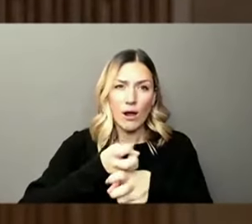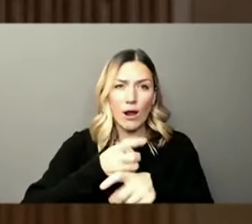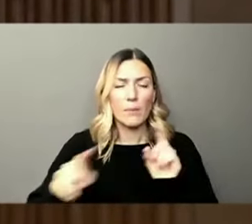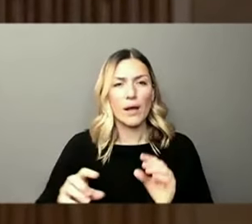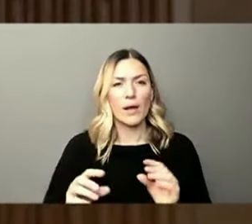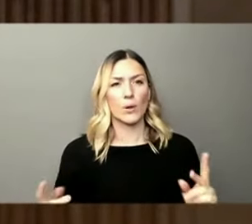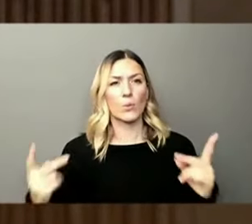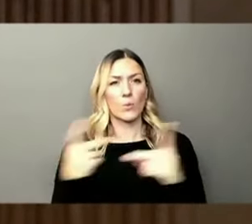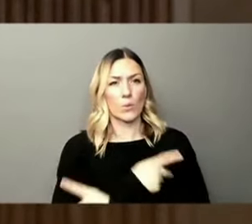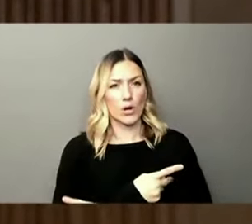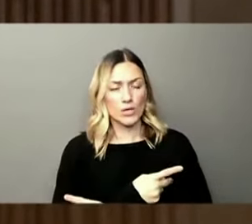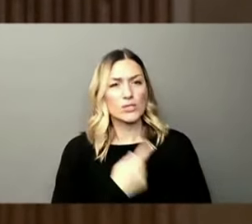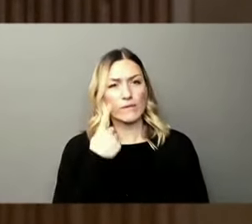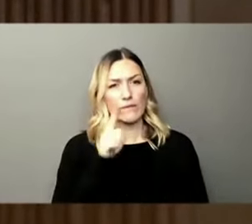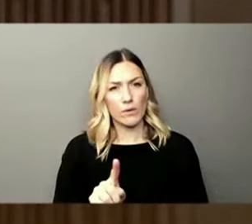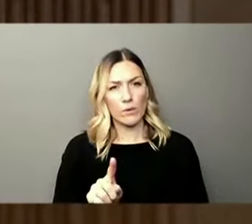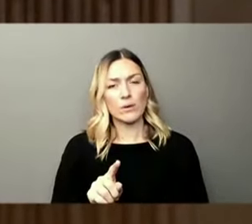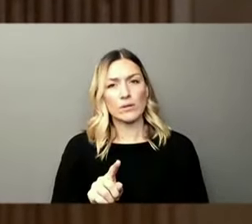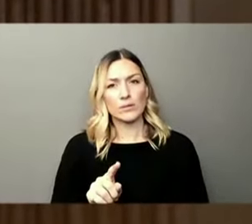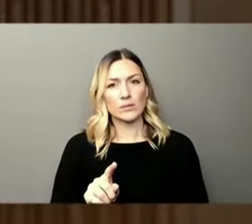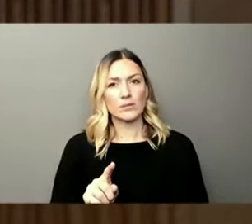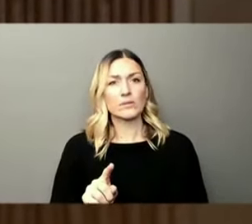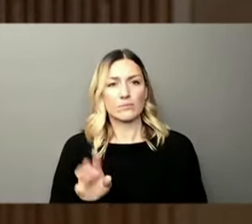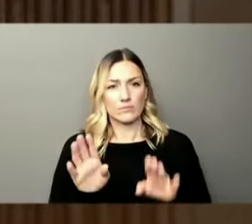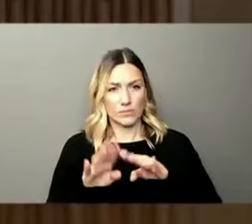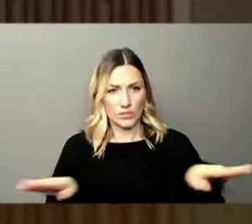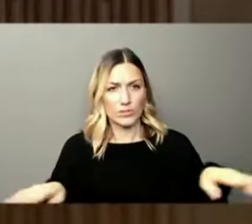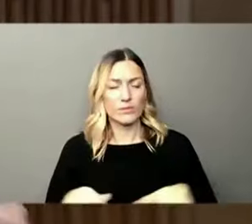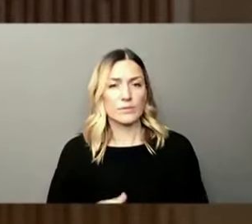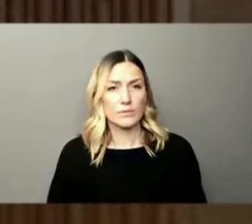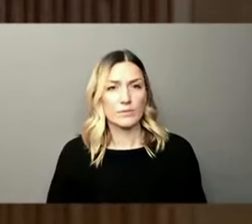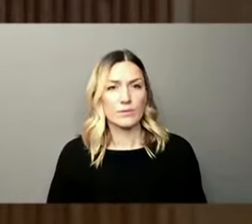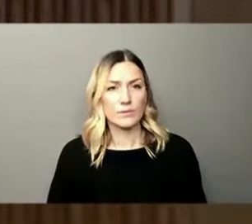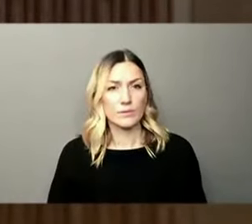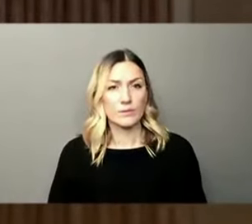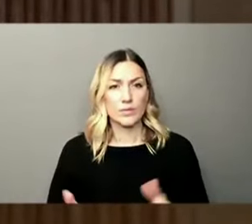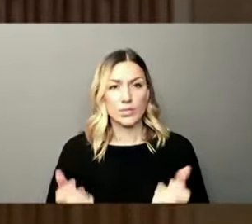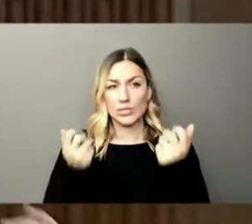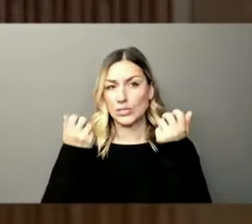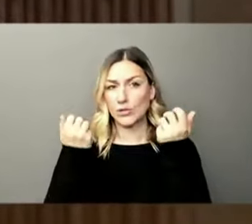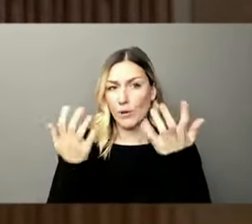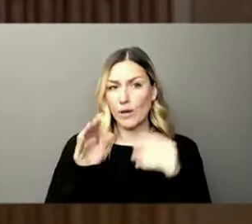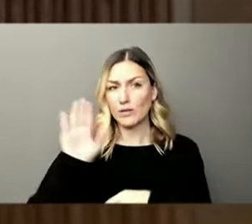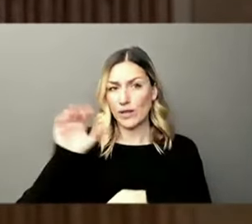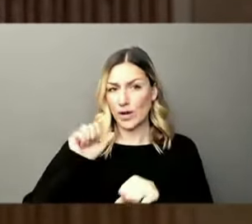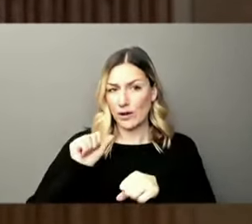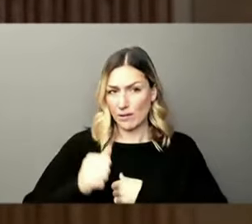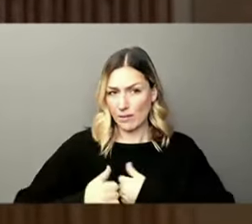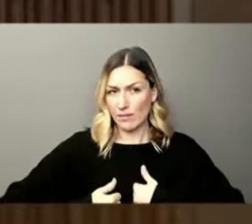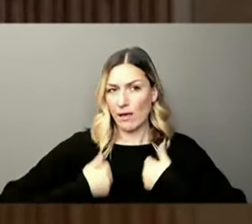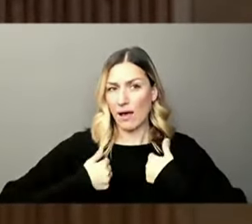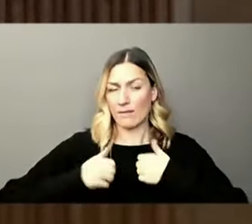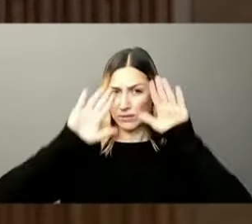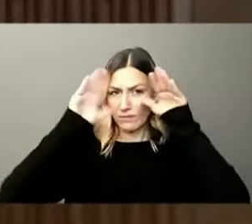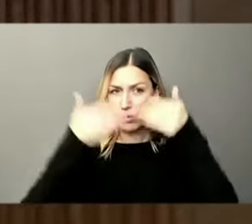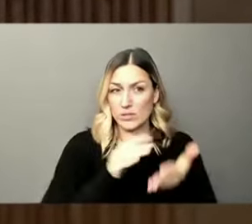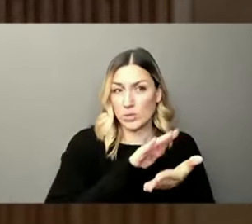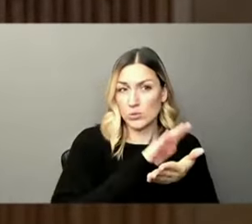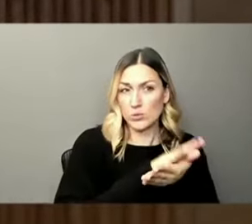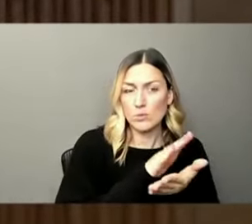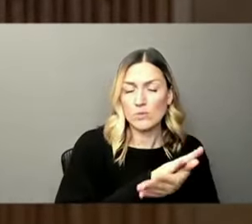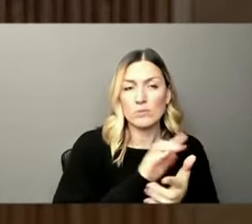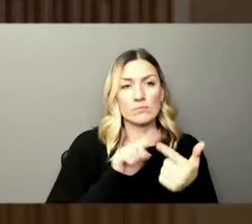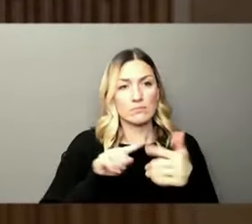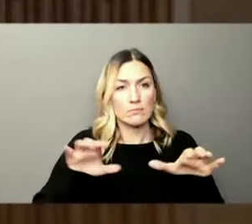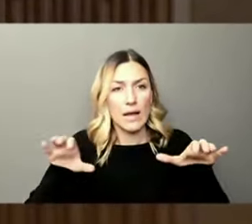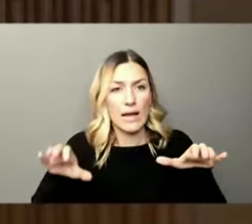takes a much greater toll on a child. So much of our children's lives revolve around school, extracurricular activities,